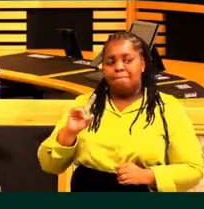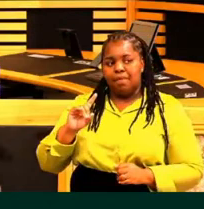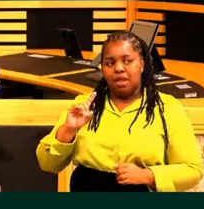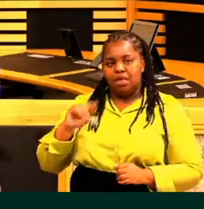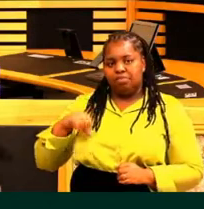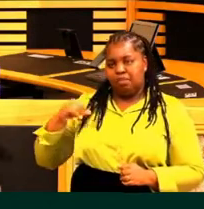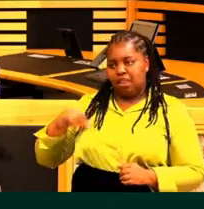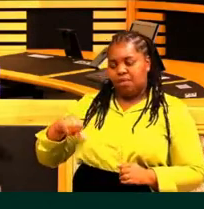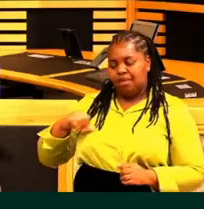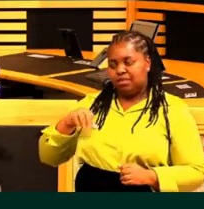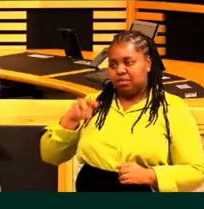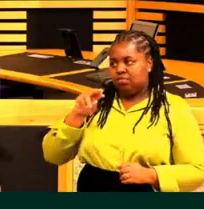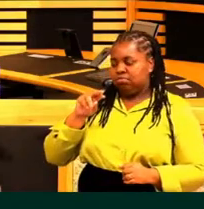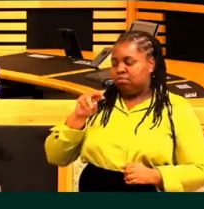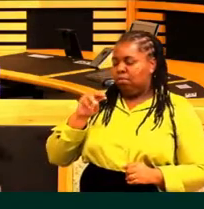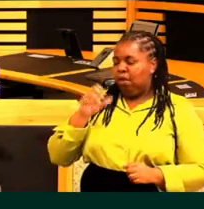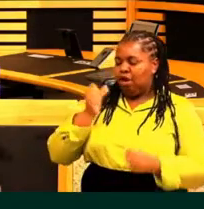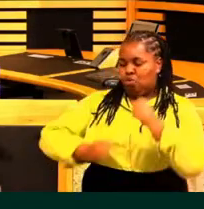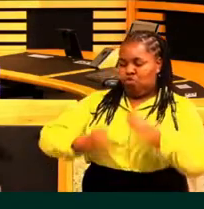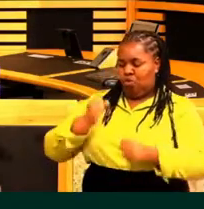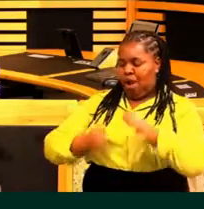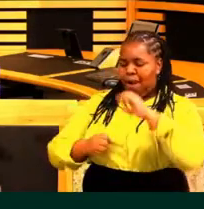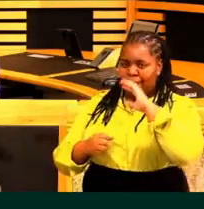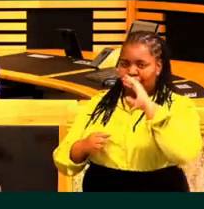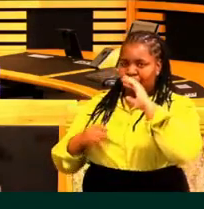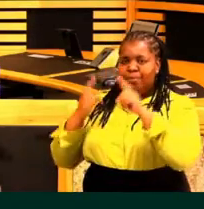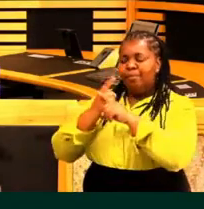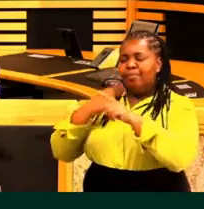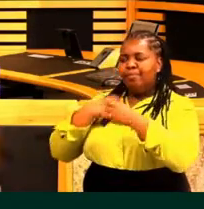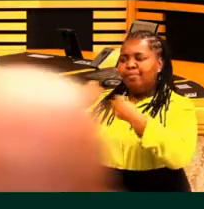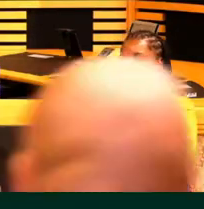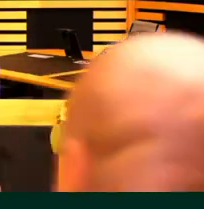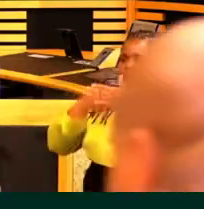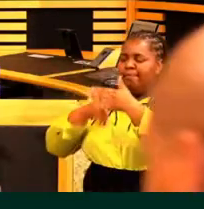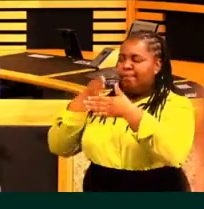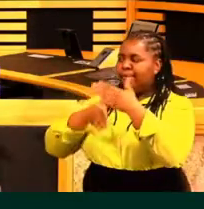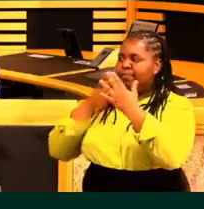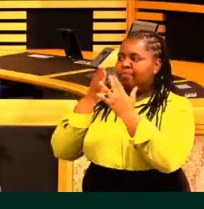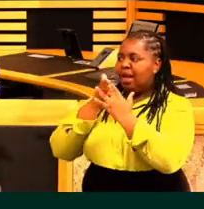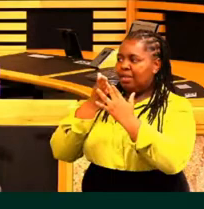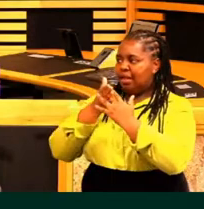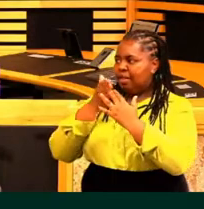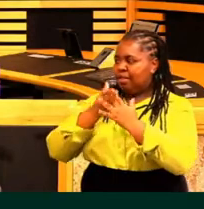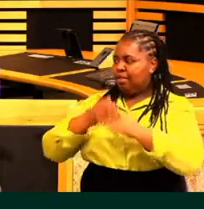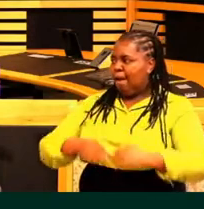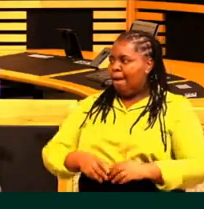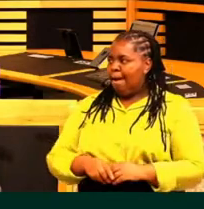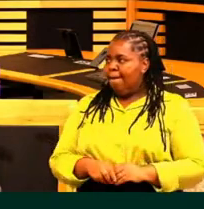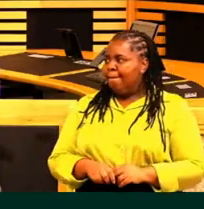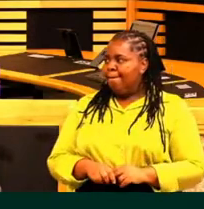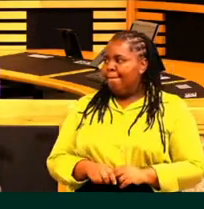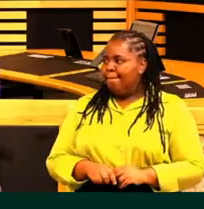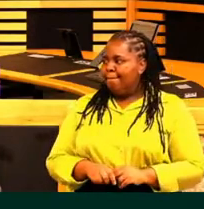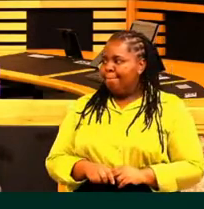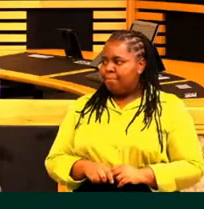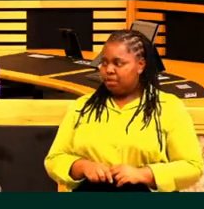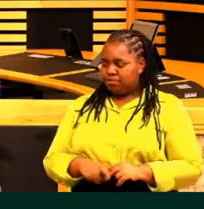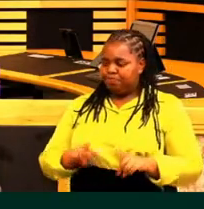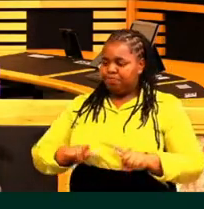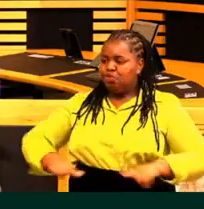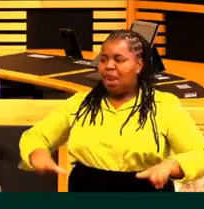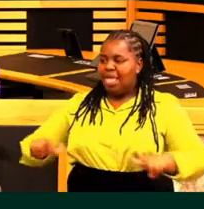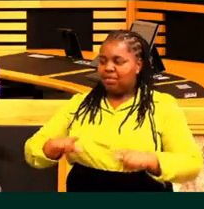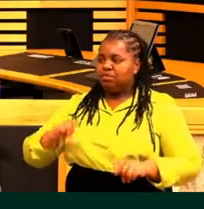we have we have been denied access uh we are being denied the access uh to the land